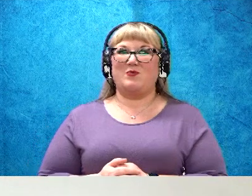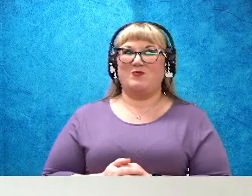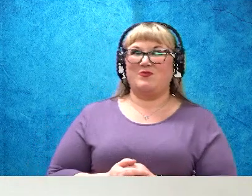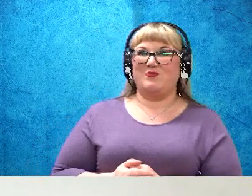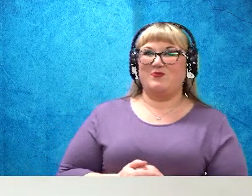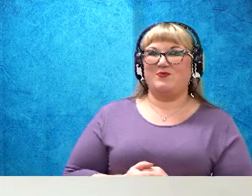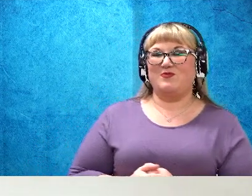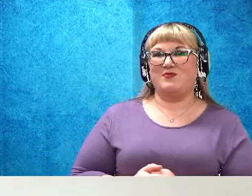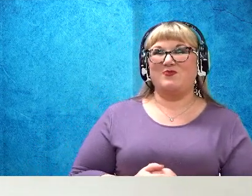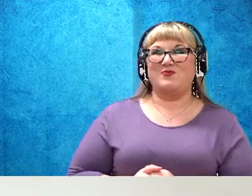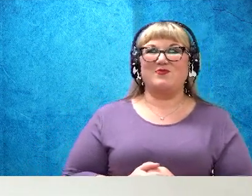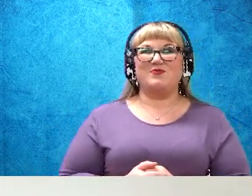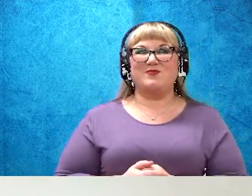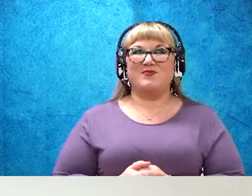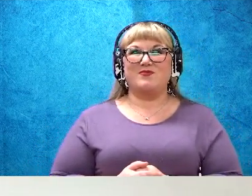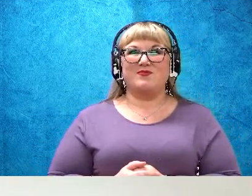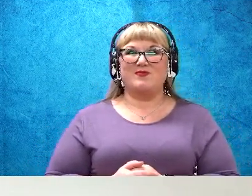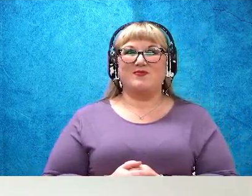53.